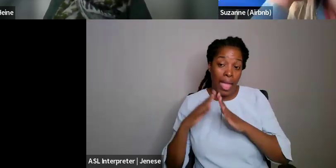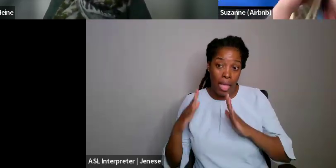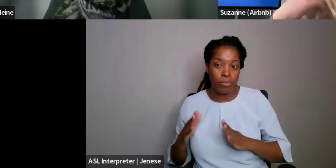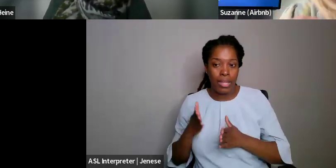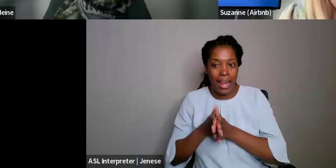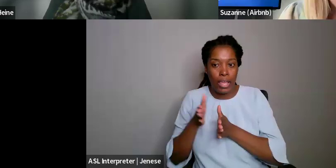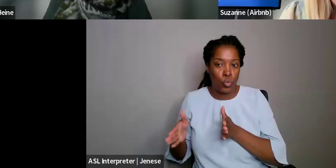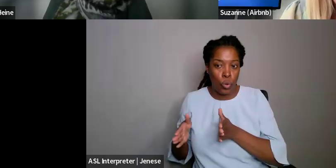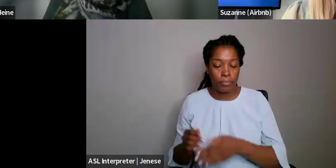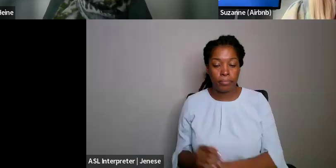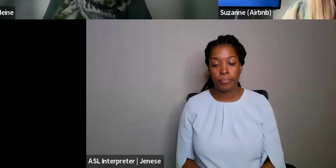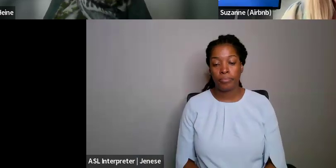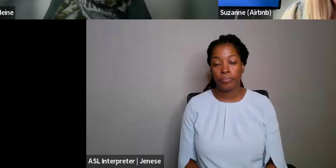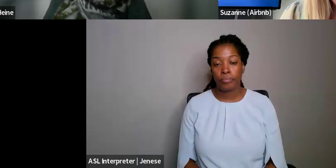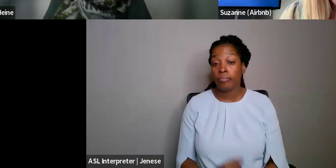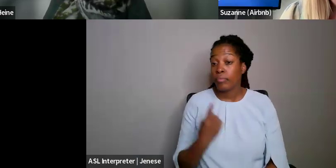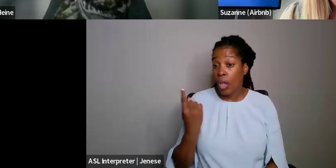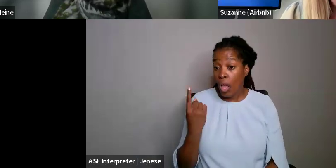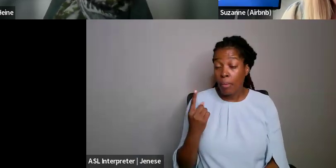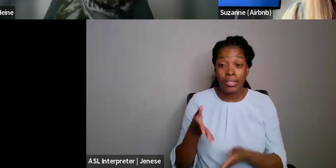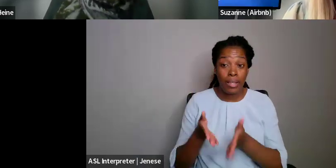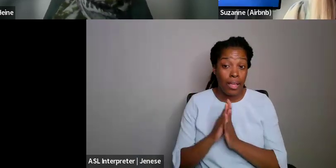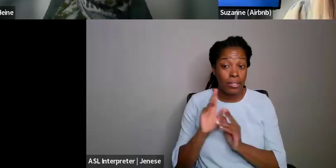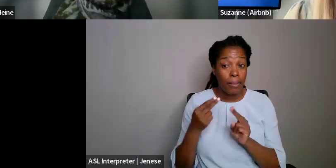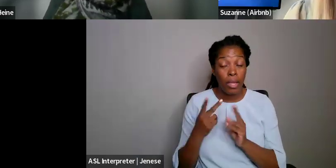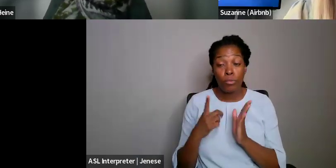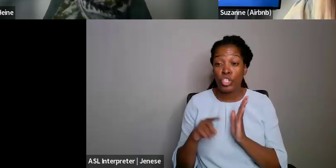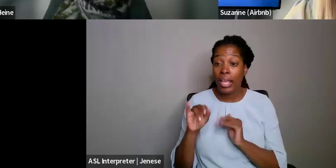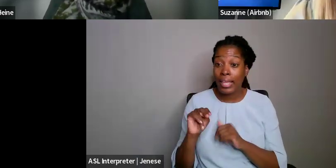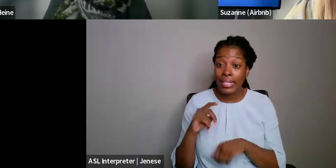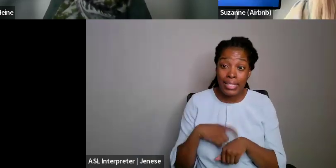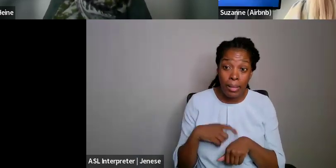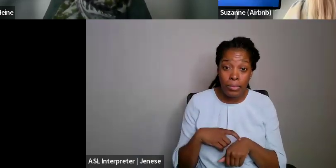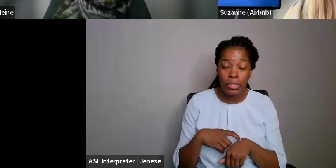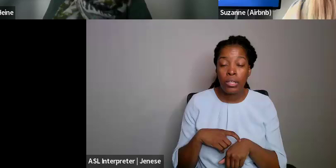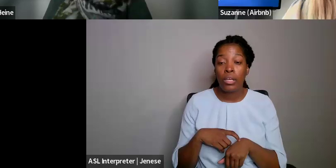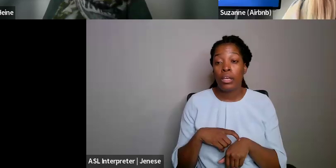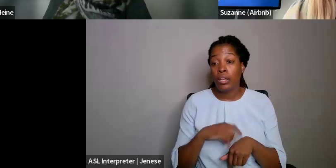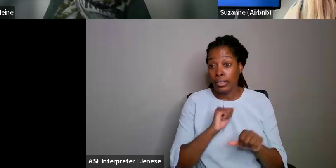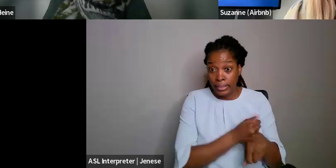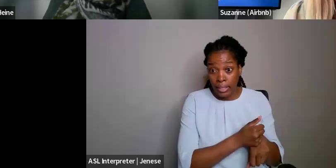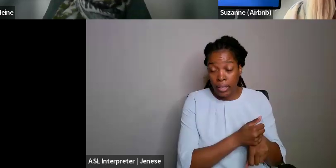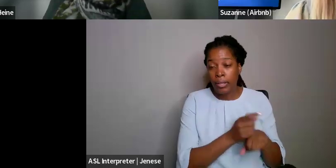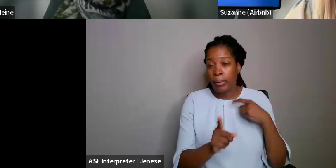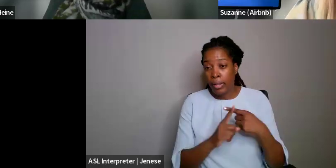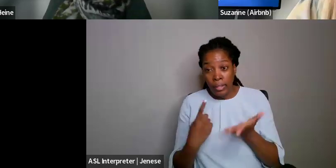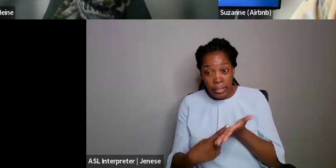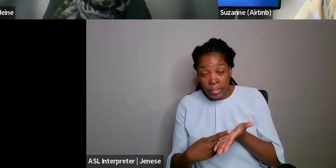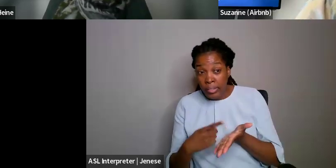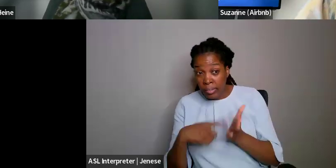ask about check-in times, or I can set the check-in times, but I also ask them what time they're going to be checking in. And then